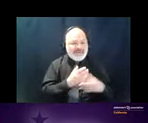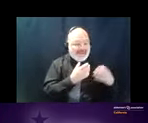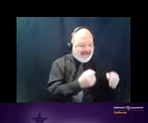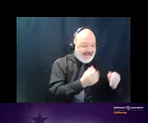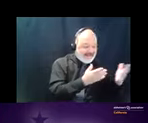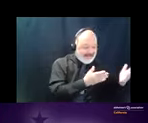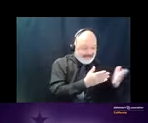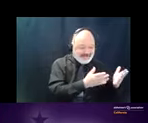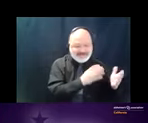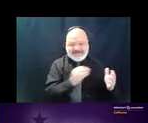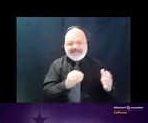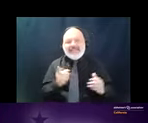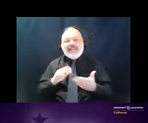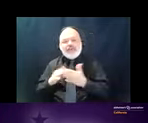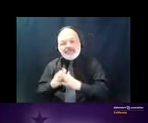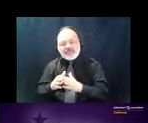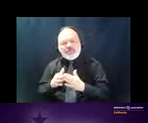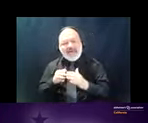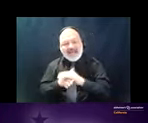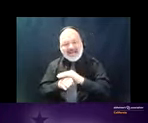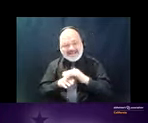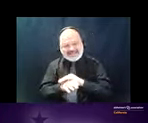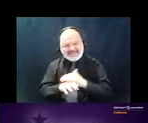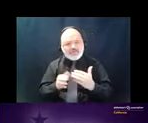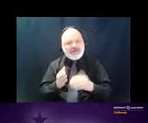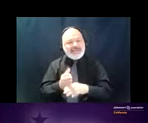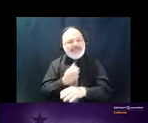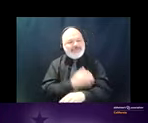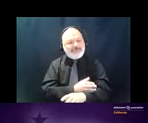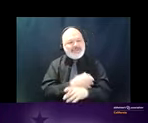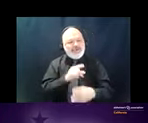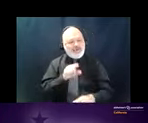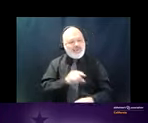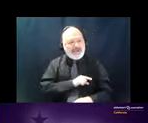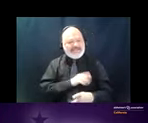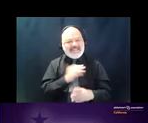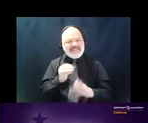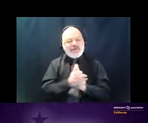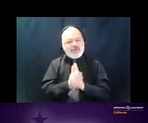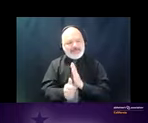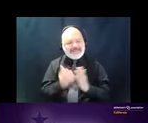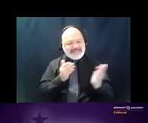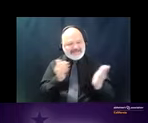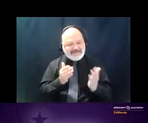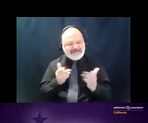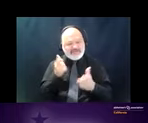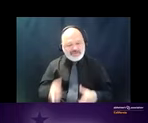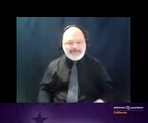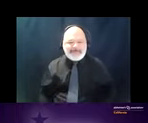to facilitate access to services and improve quality and cultural competence of service delivery. Next